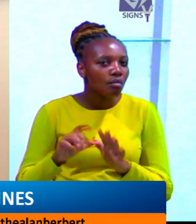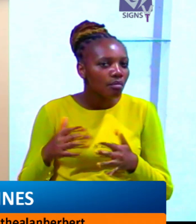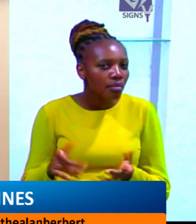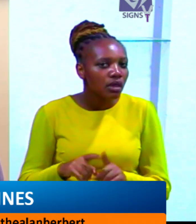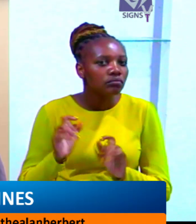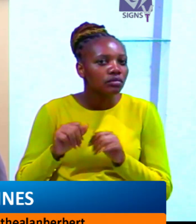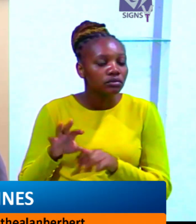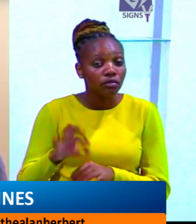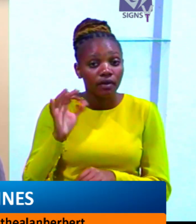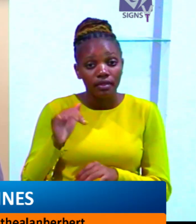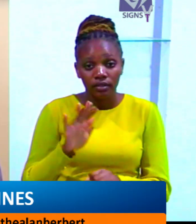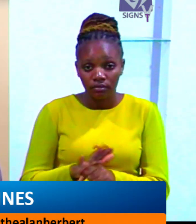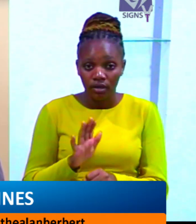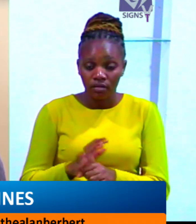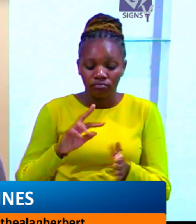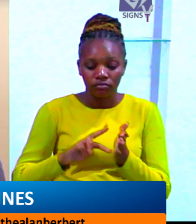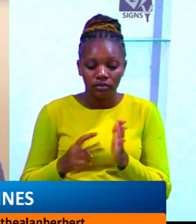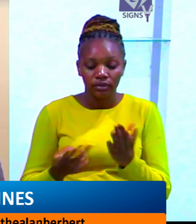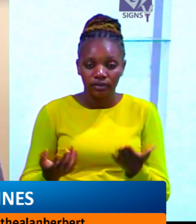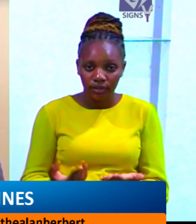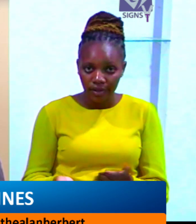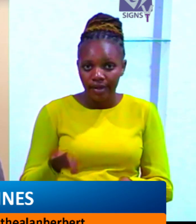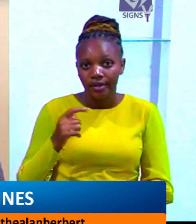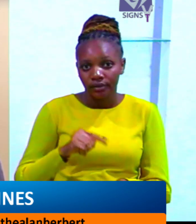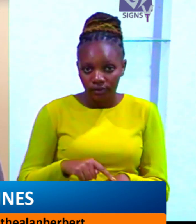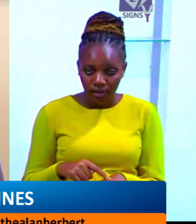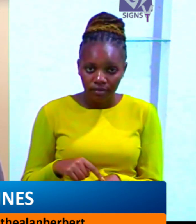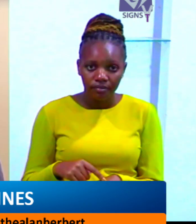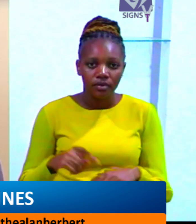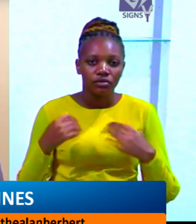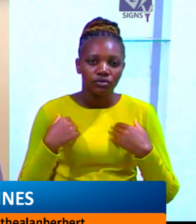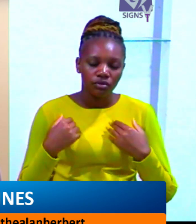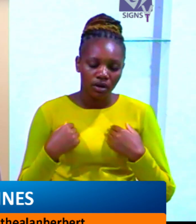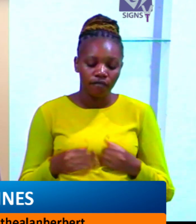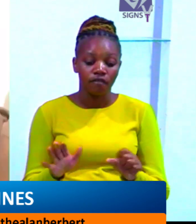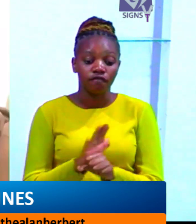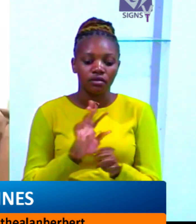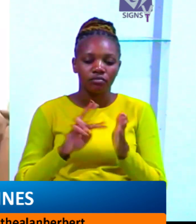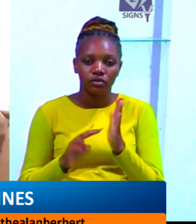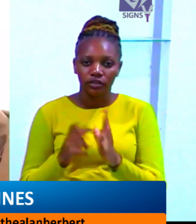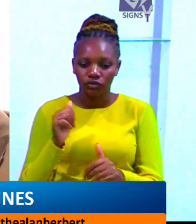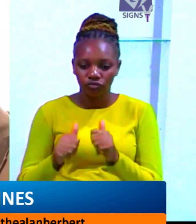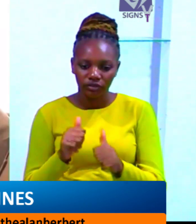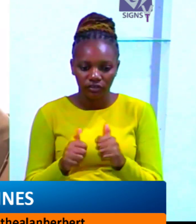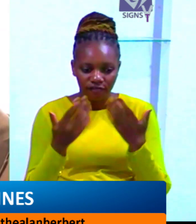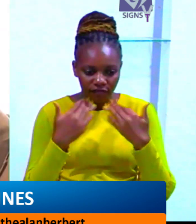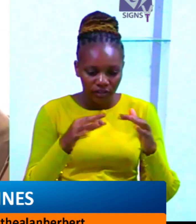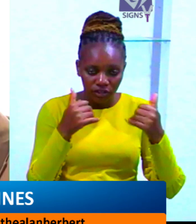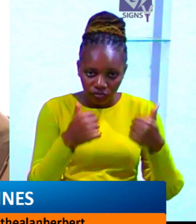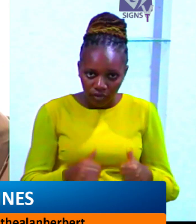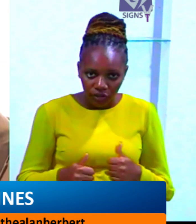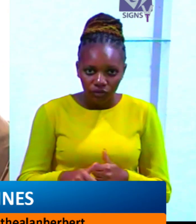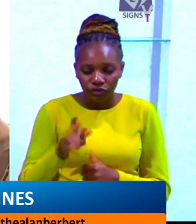it in many of our projects. When you have a completed project that is not occupied, you know the